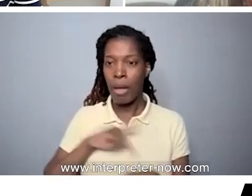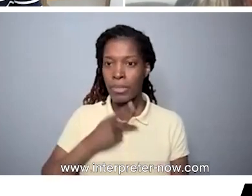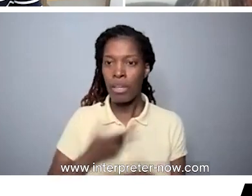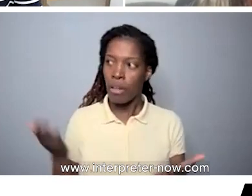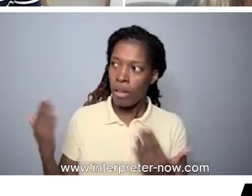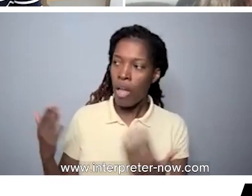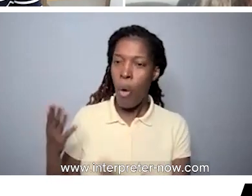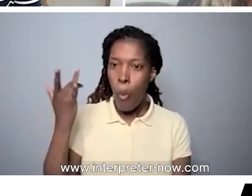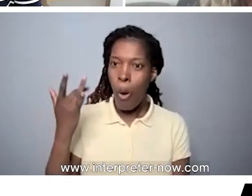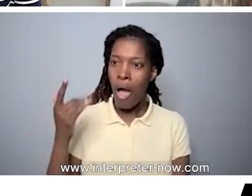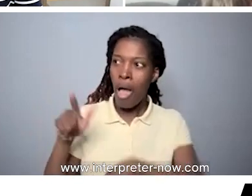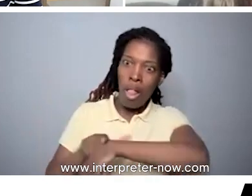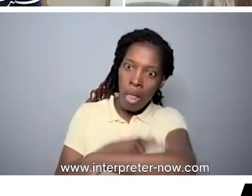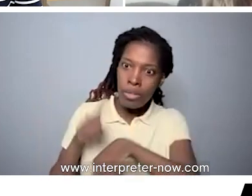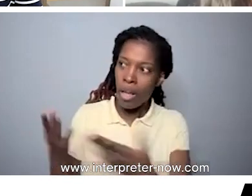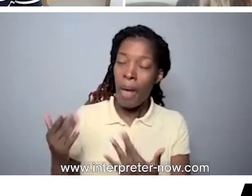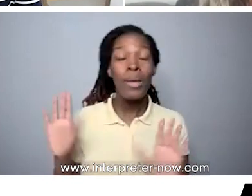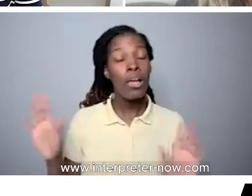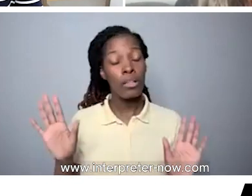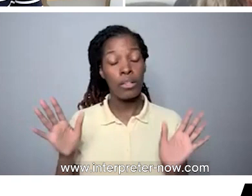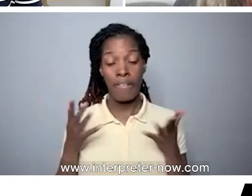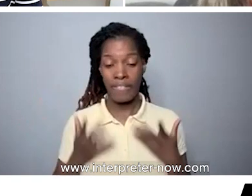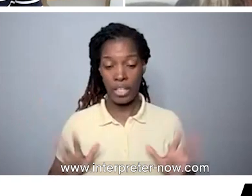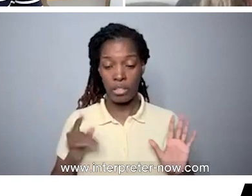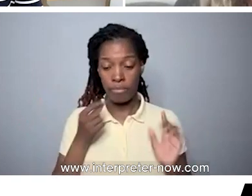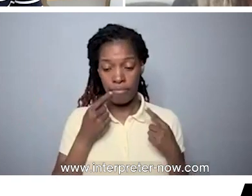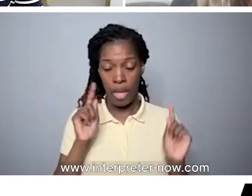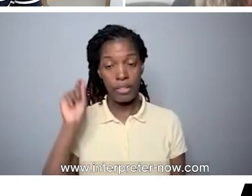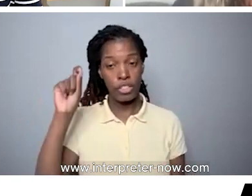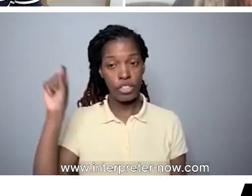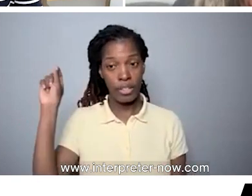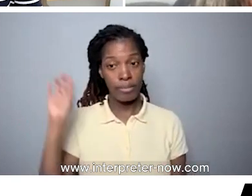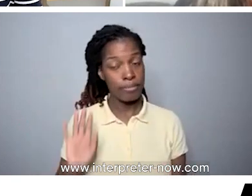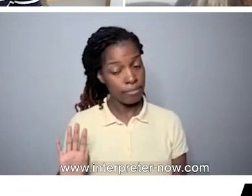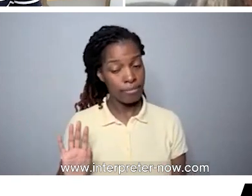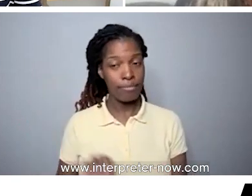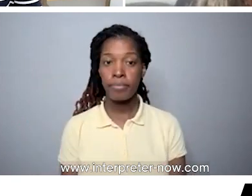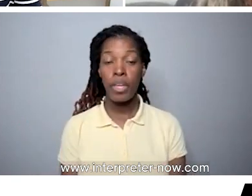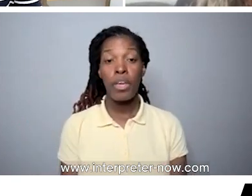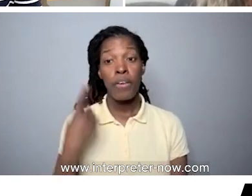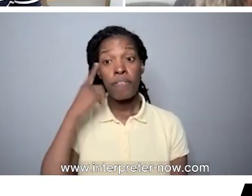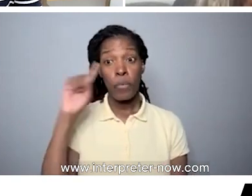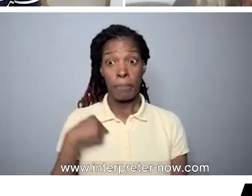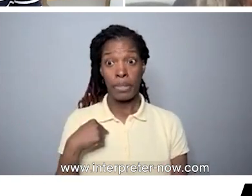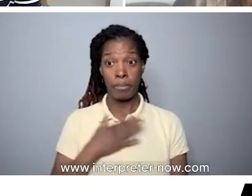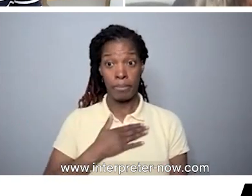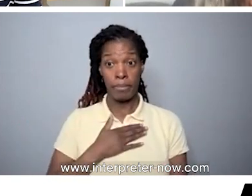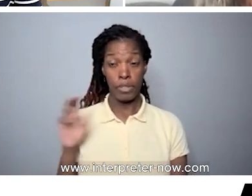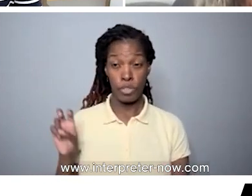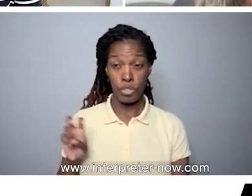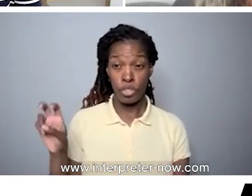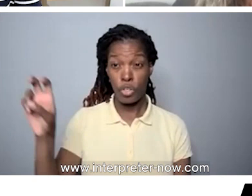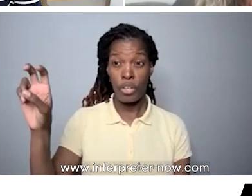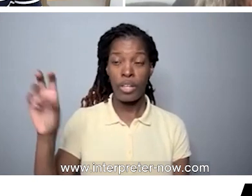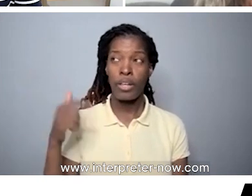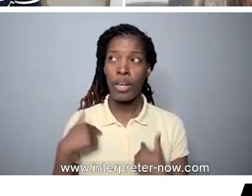And so for me, I mean, look, my journey has been, I'm very grateful for it. I've been fortunate